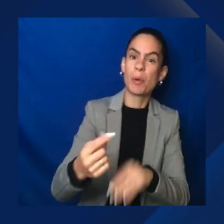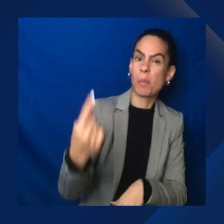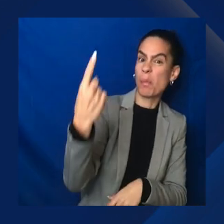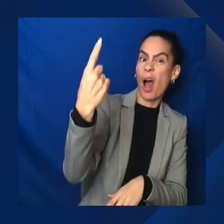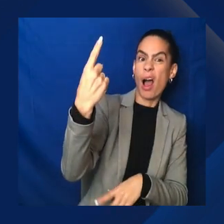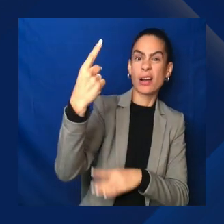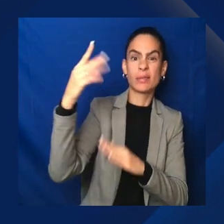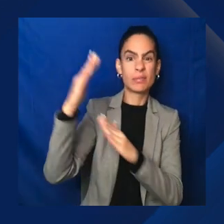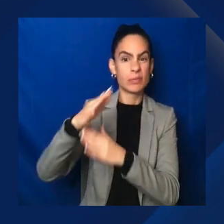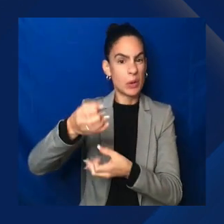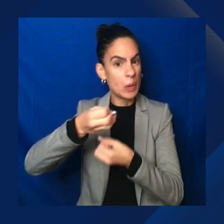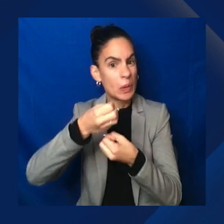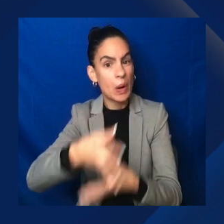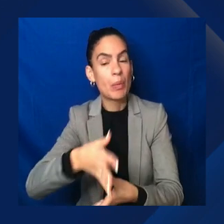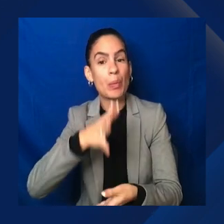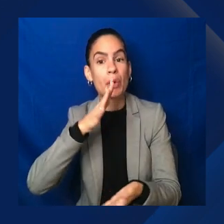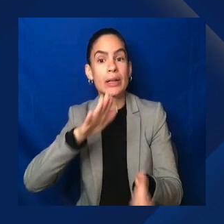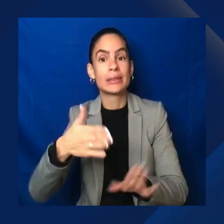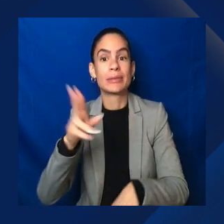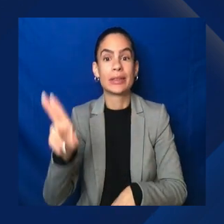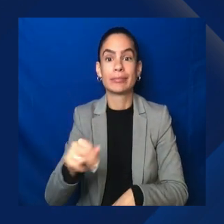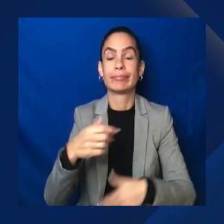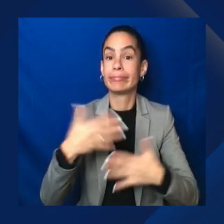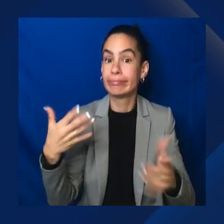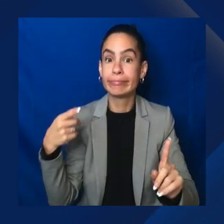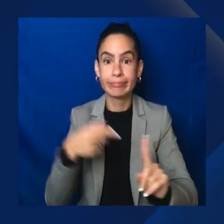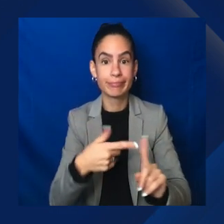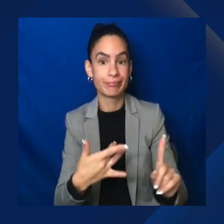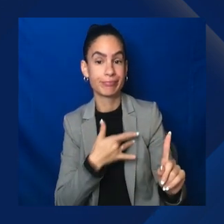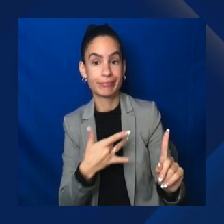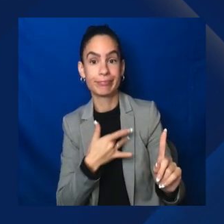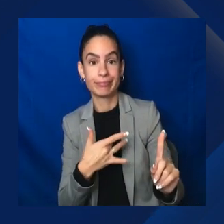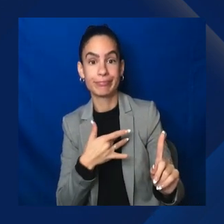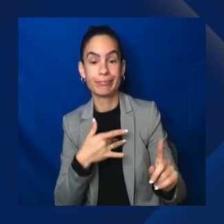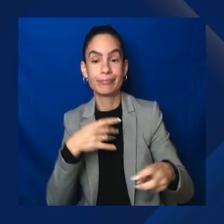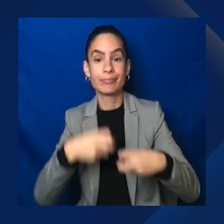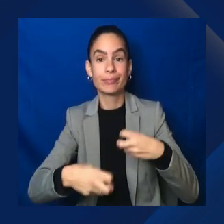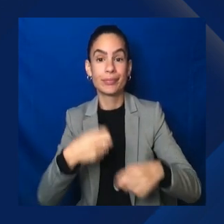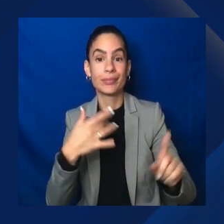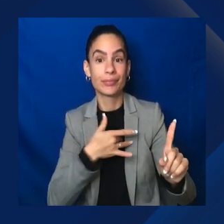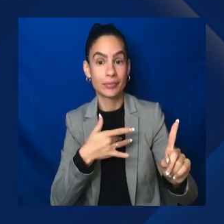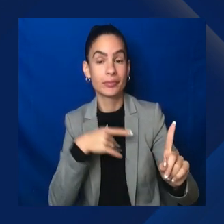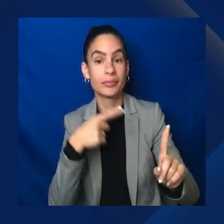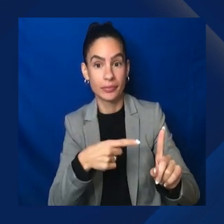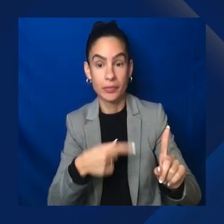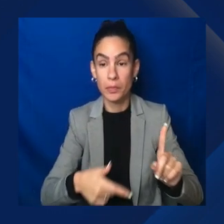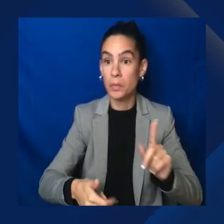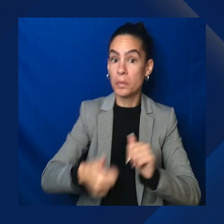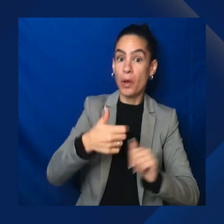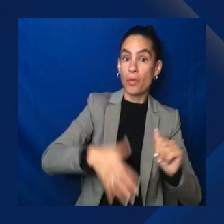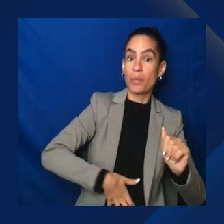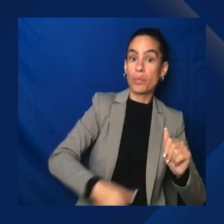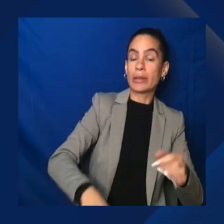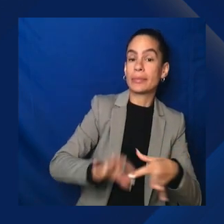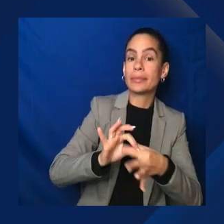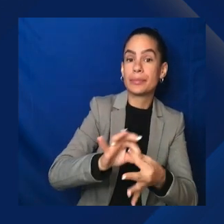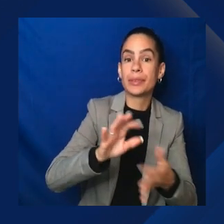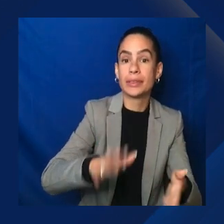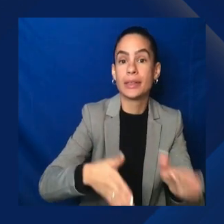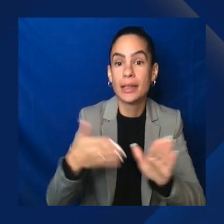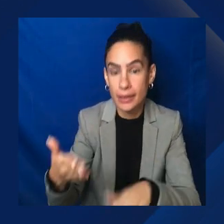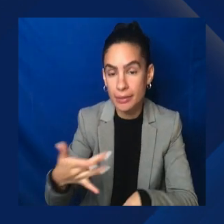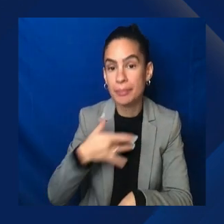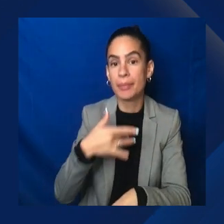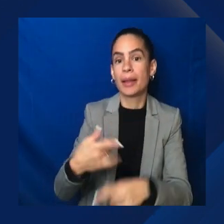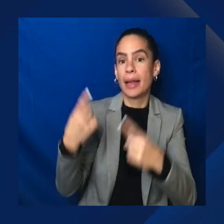is related to cardiovascular conditions, and the majority of pregnancy-related deaths occurred during the first year following the birth of a